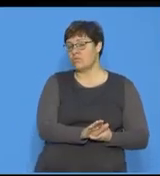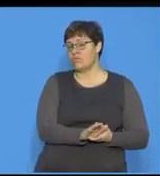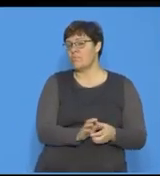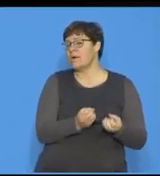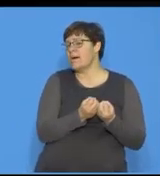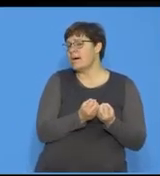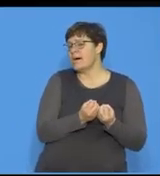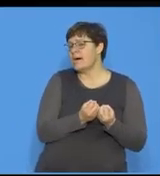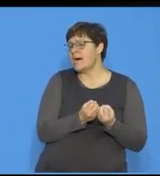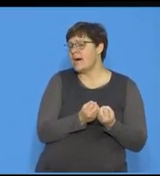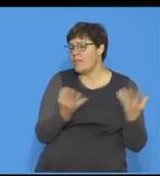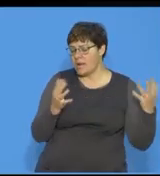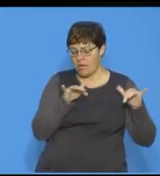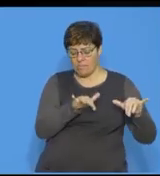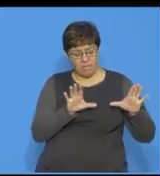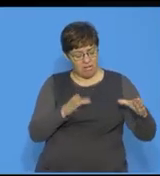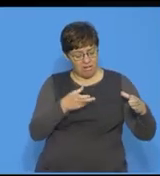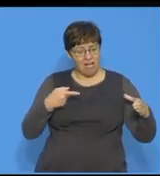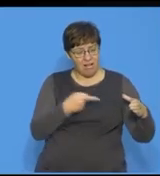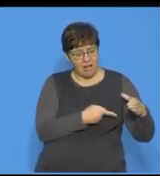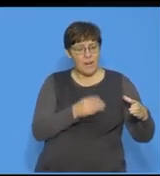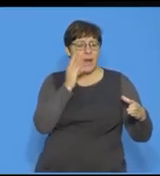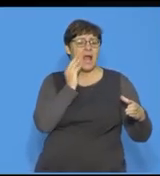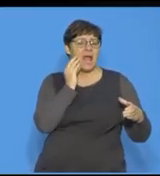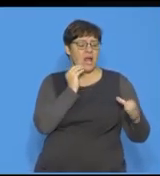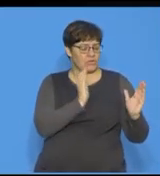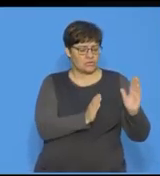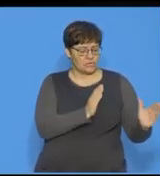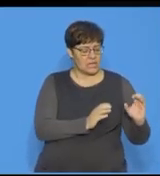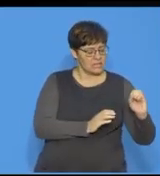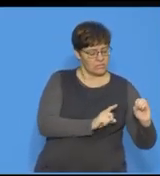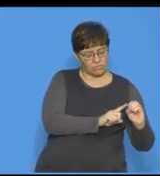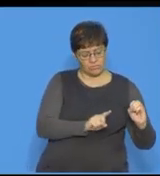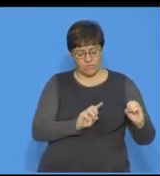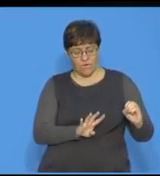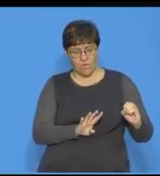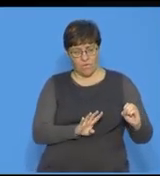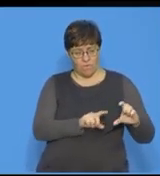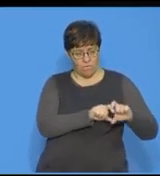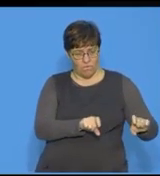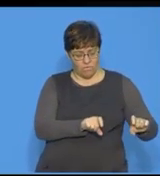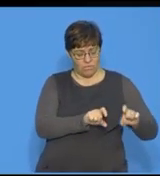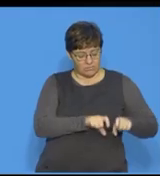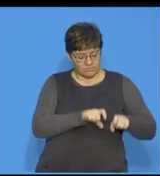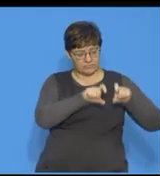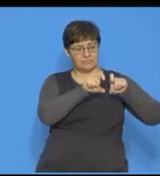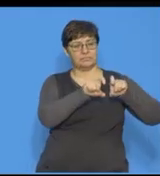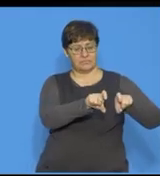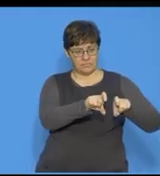how many in our population are in the age group 0 to 4. We take a step